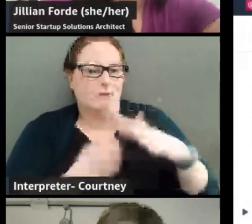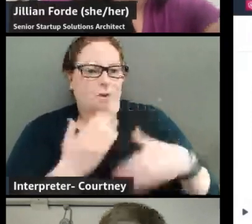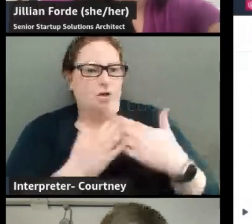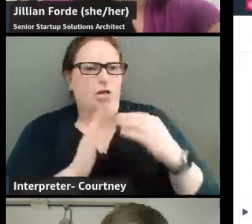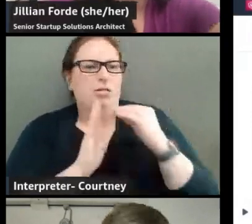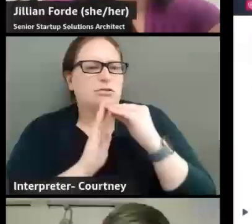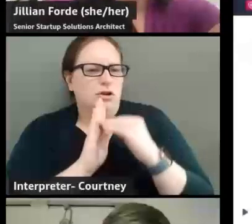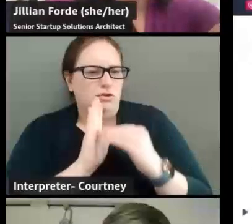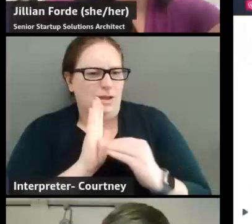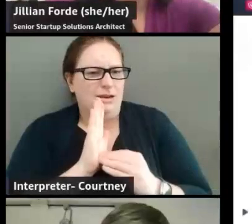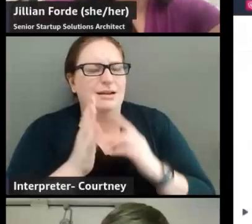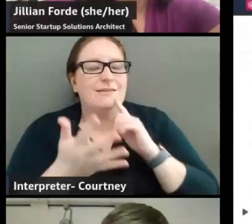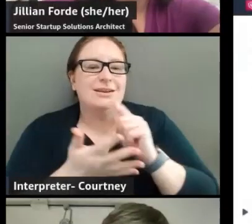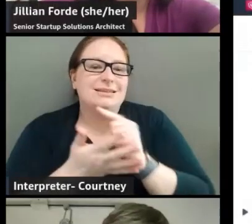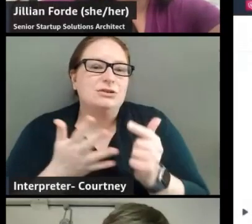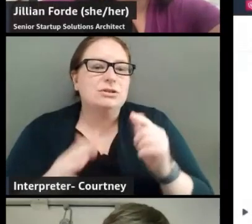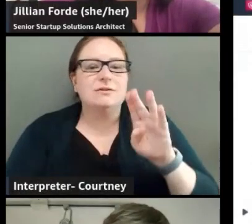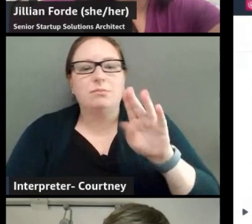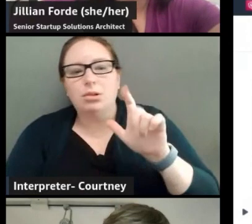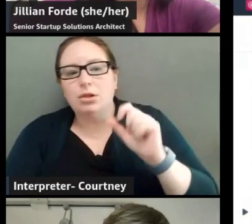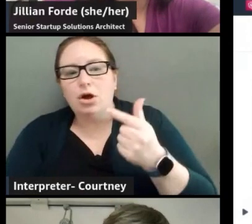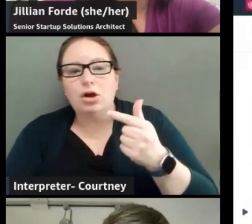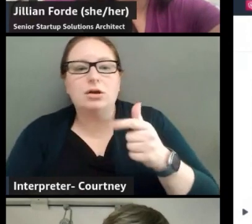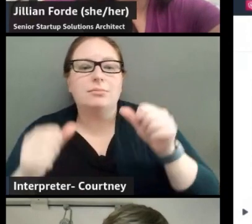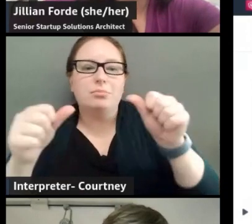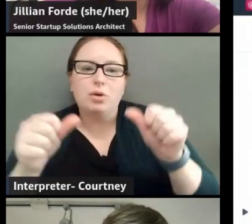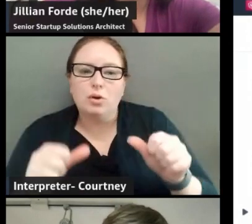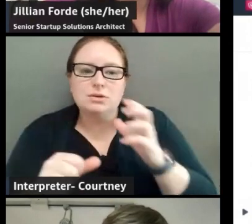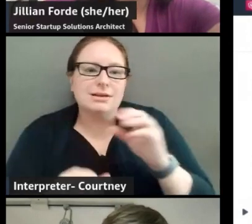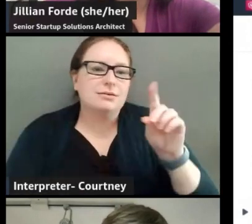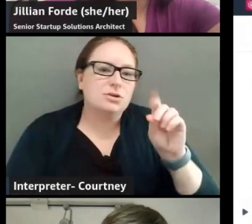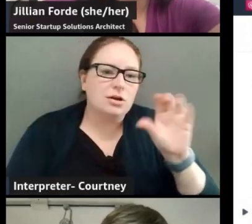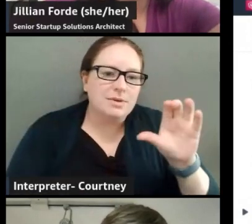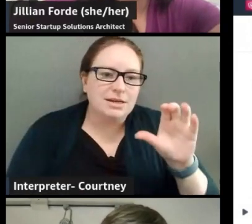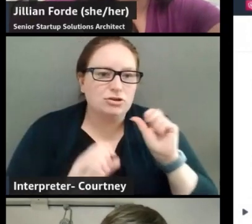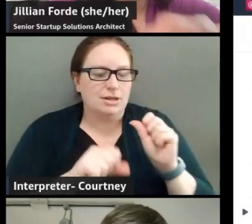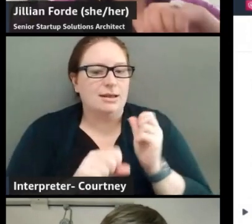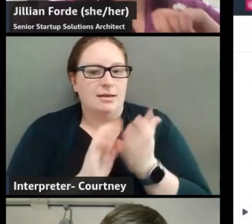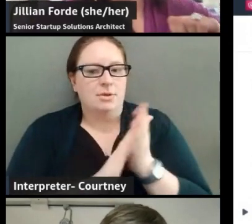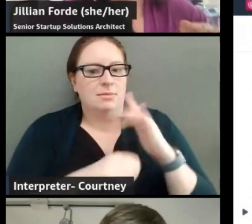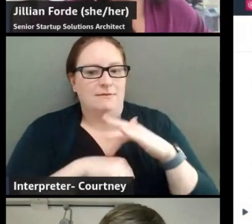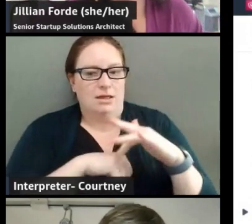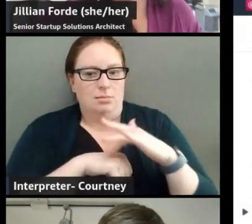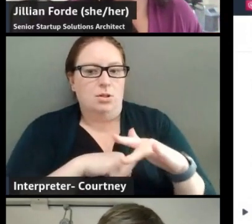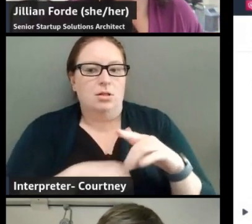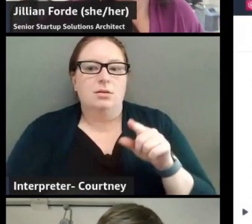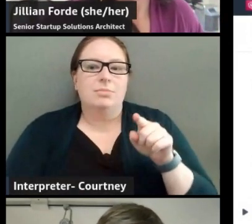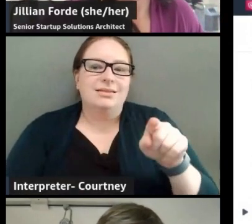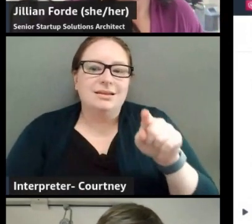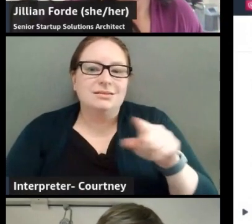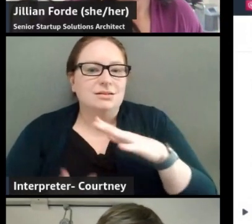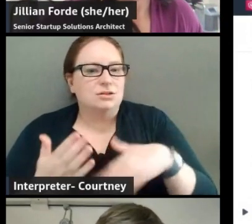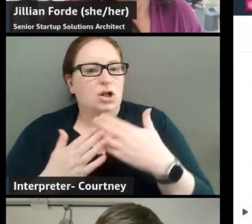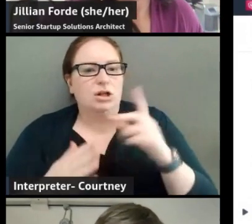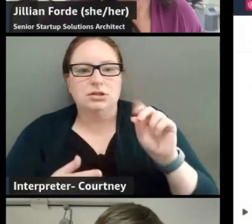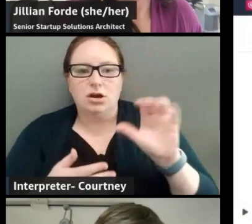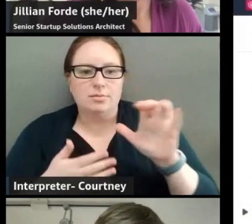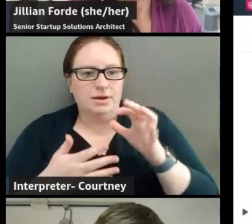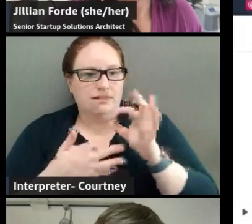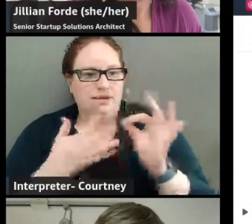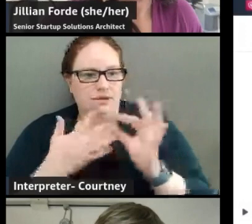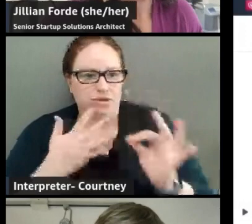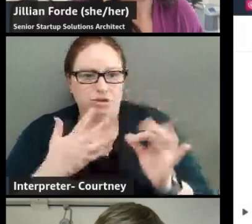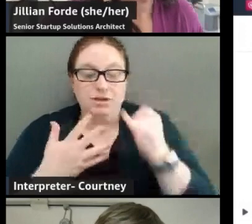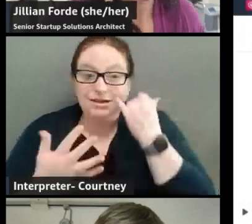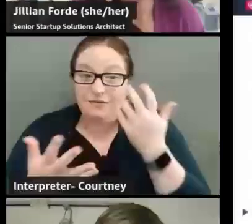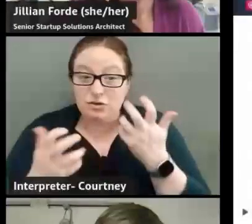series of both blog posts and documentation and things like that we can make available. But these are all documented features. But if you don't want to